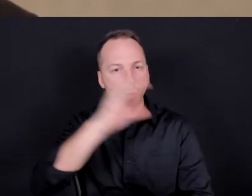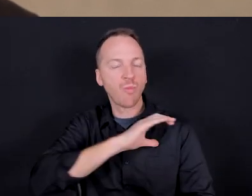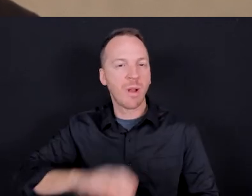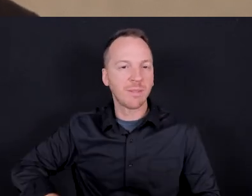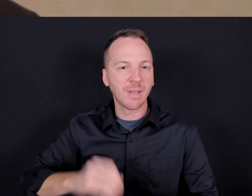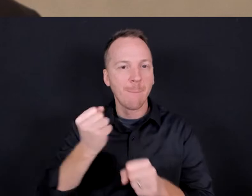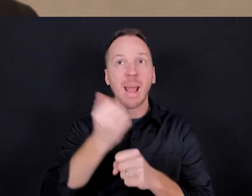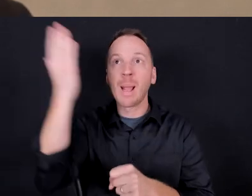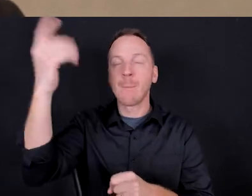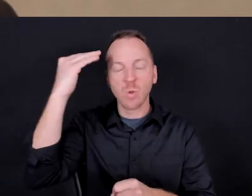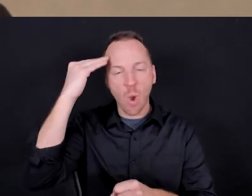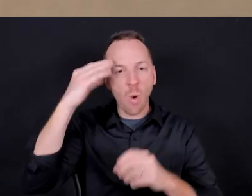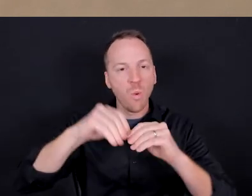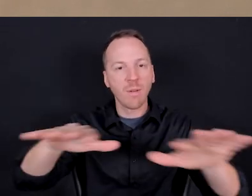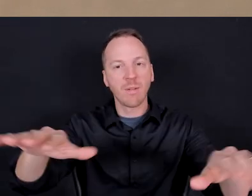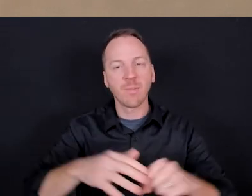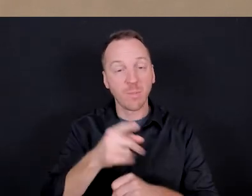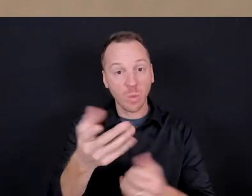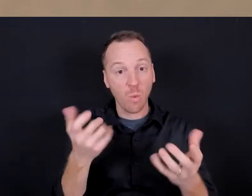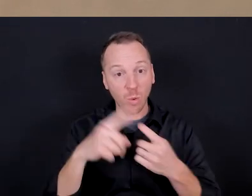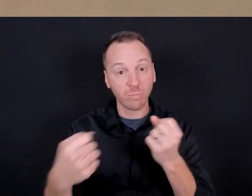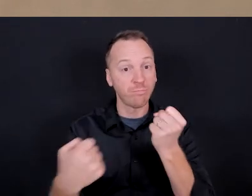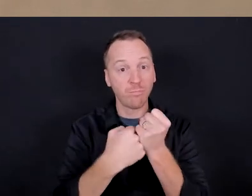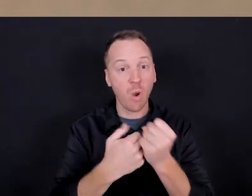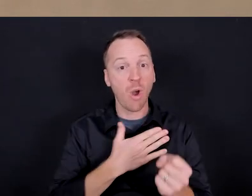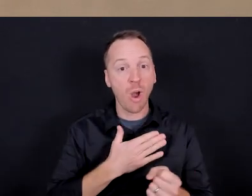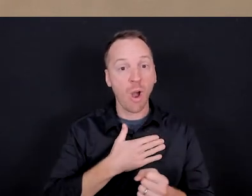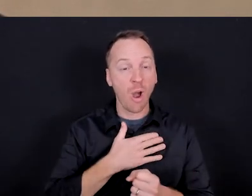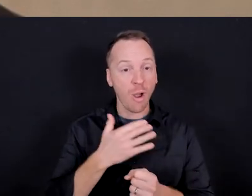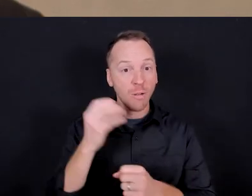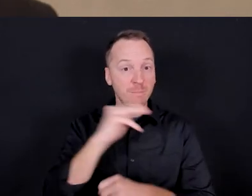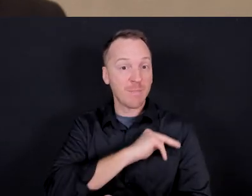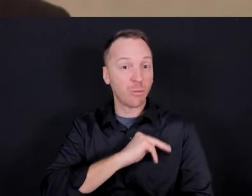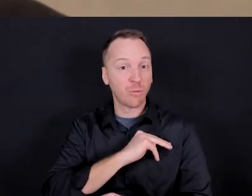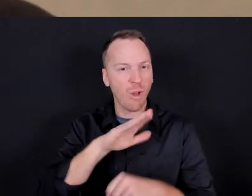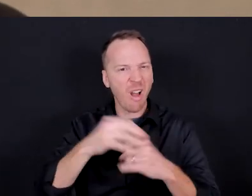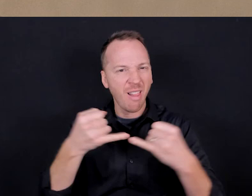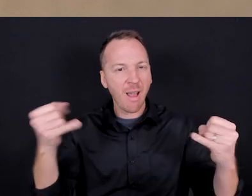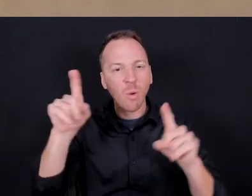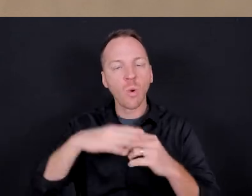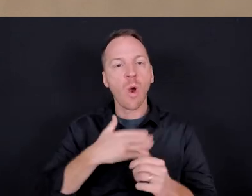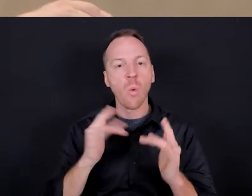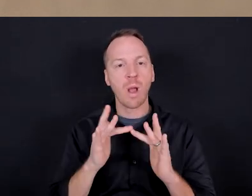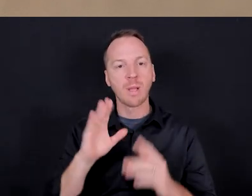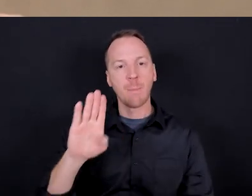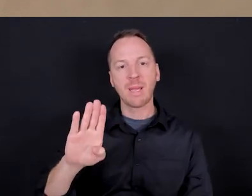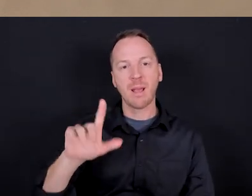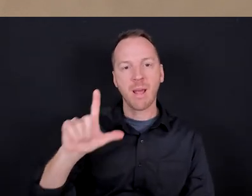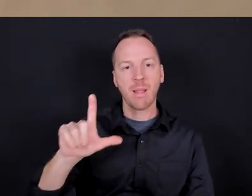known. If you would like to support this ministry, you can do so online. Just go to our website,